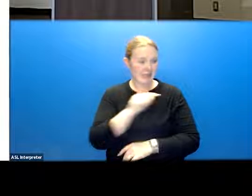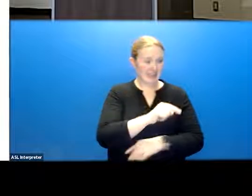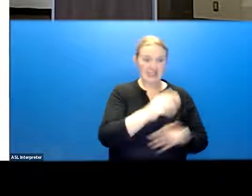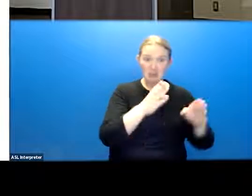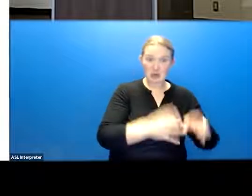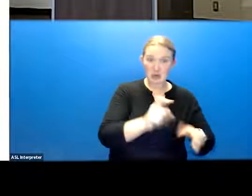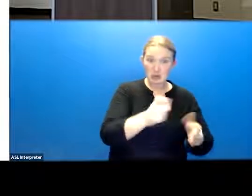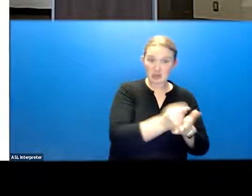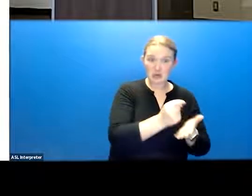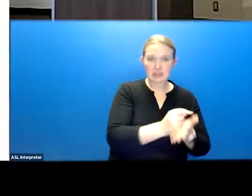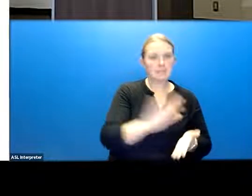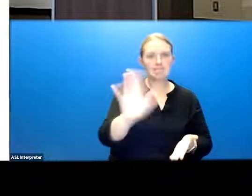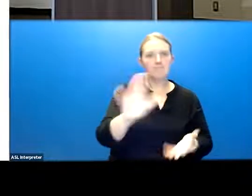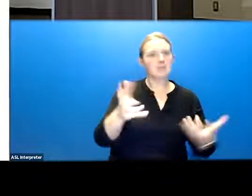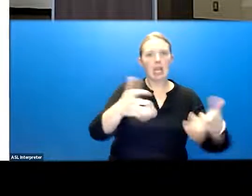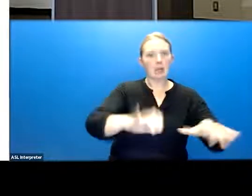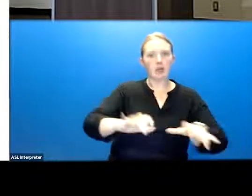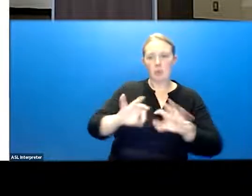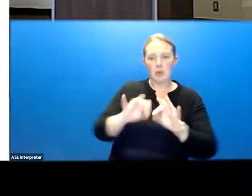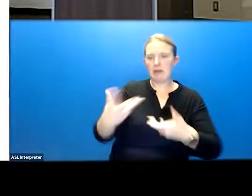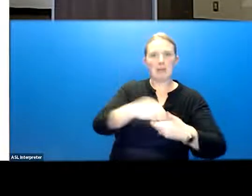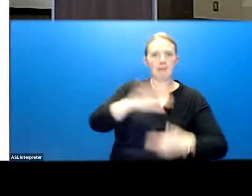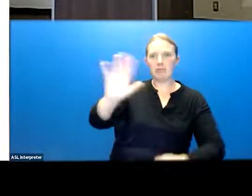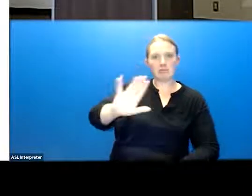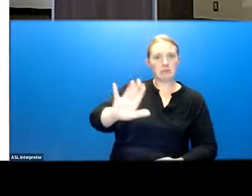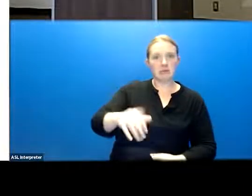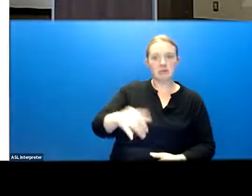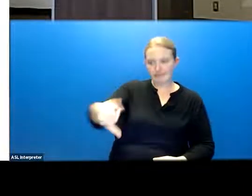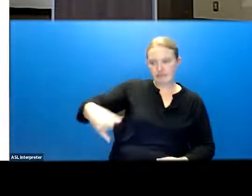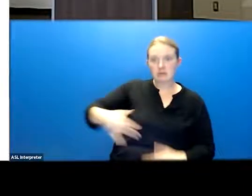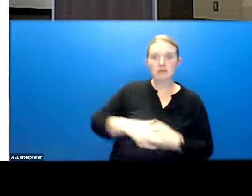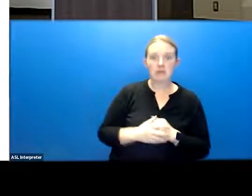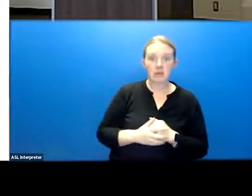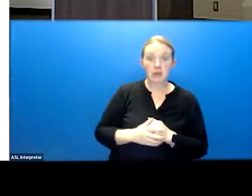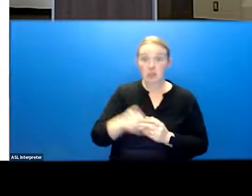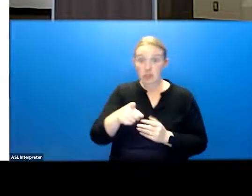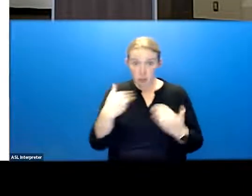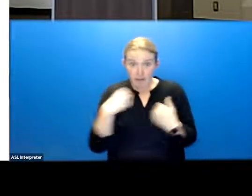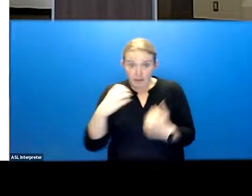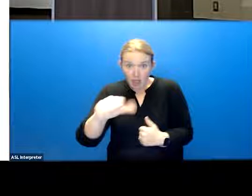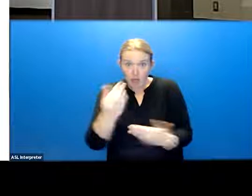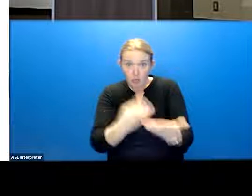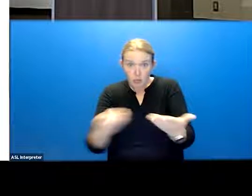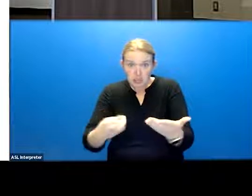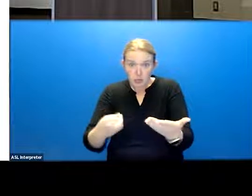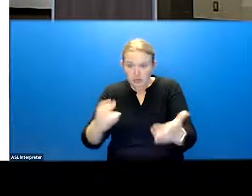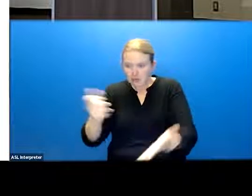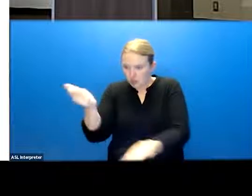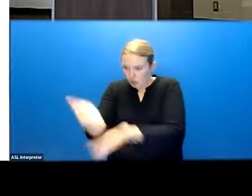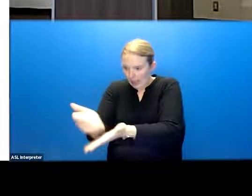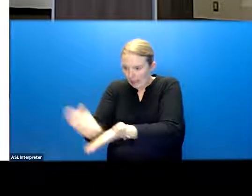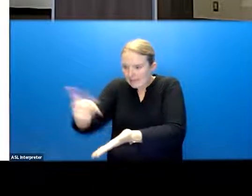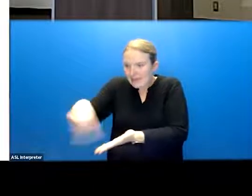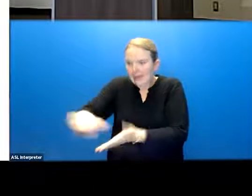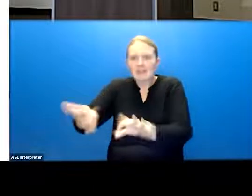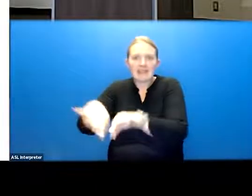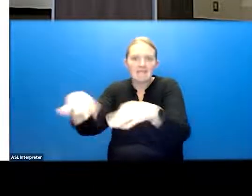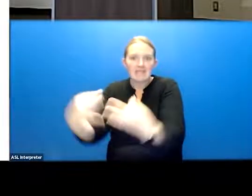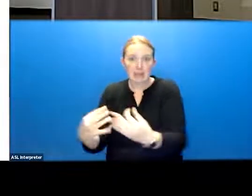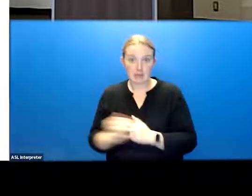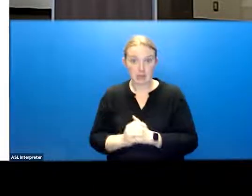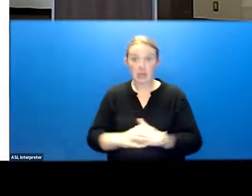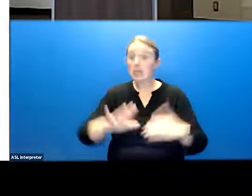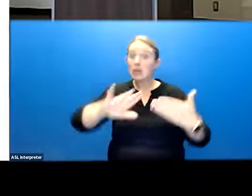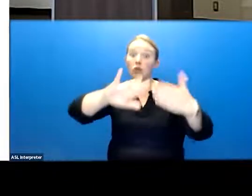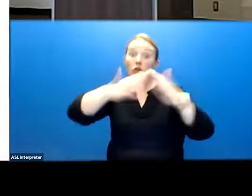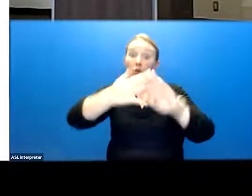participating in my treatment. Are there other resources that are available at your agency for that family member to engage in? Are there other resources within the